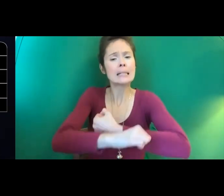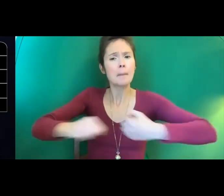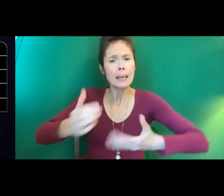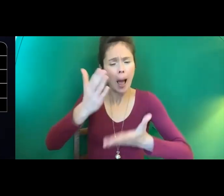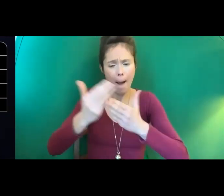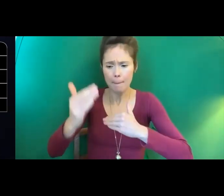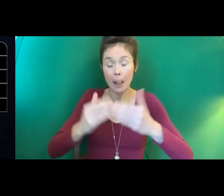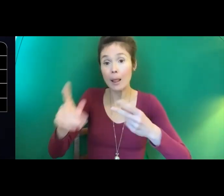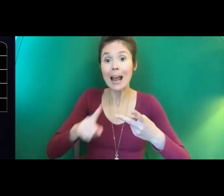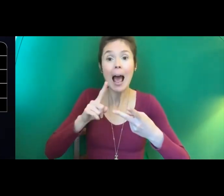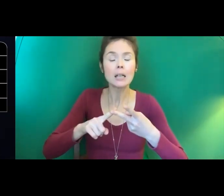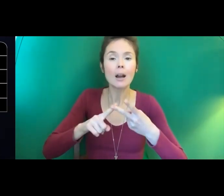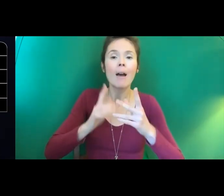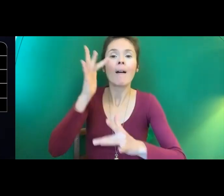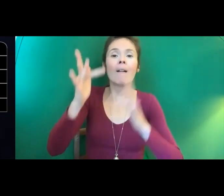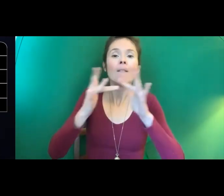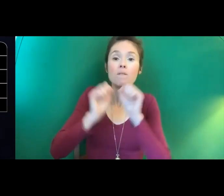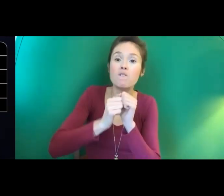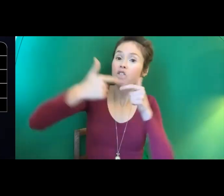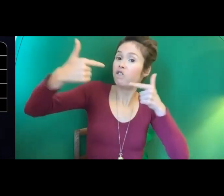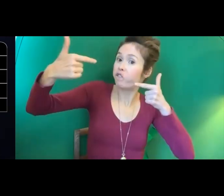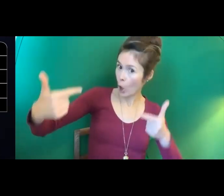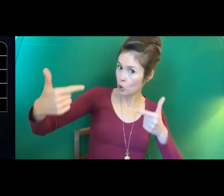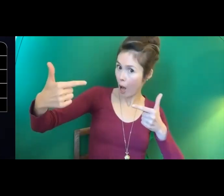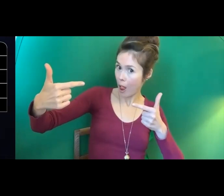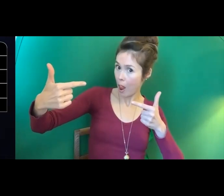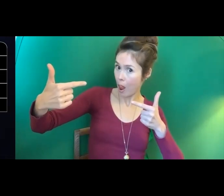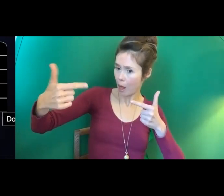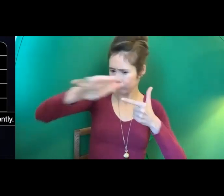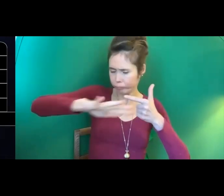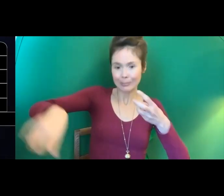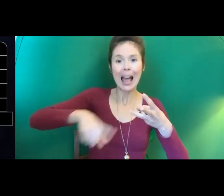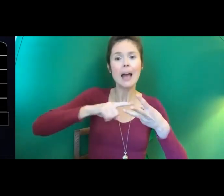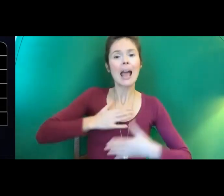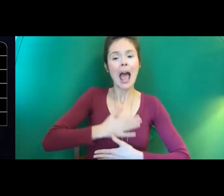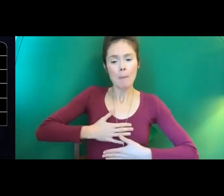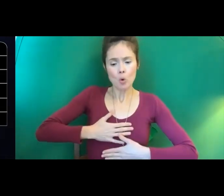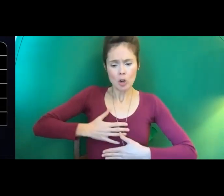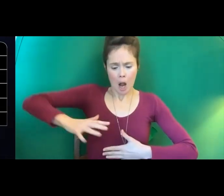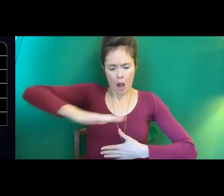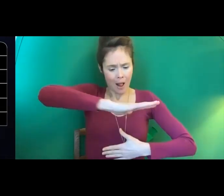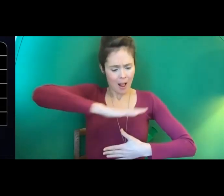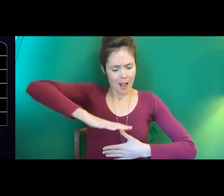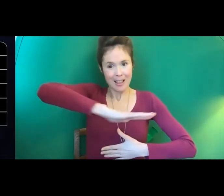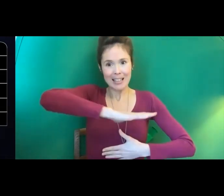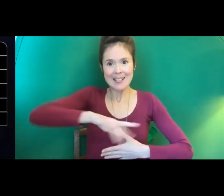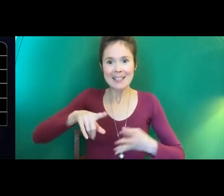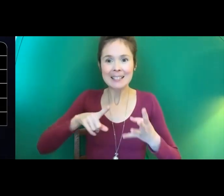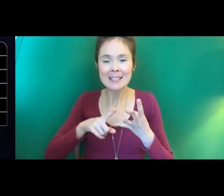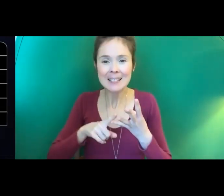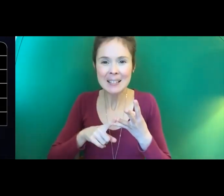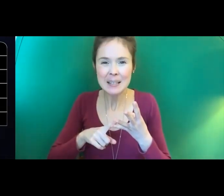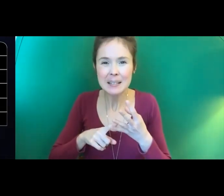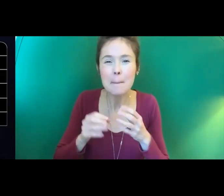important, and the emotional space is critical. then it's all about being naughty and being